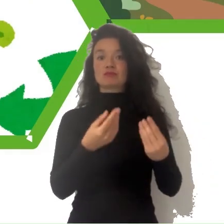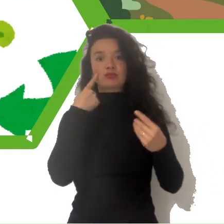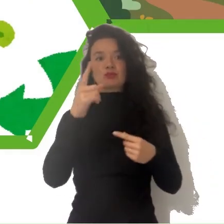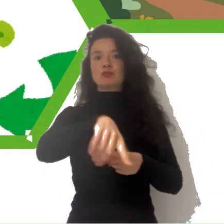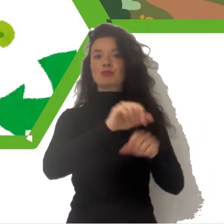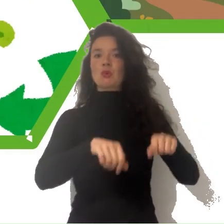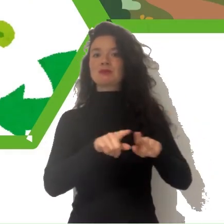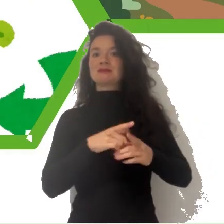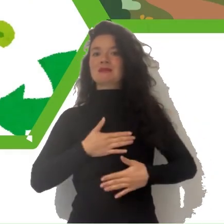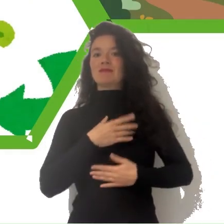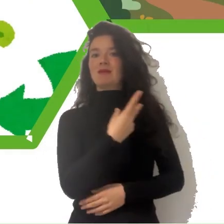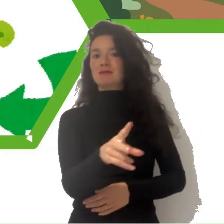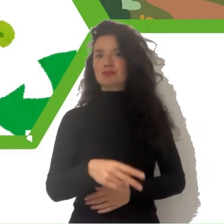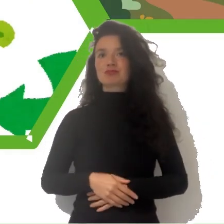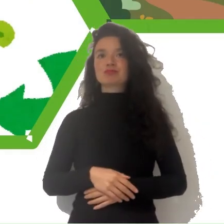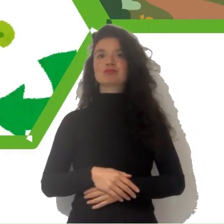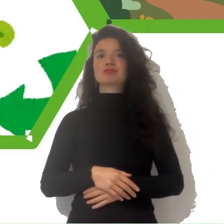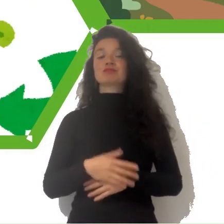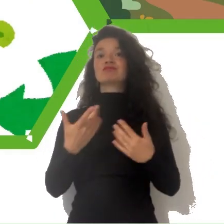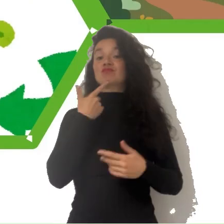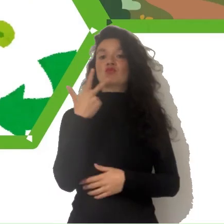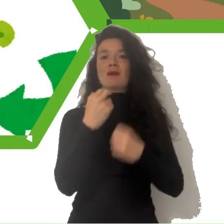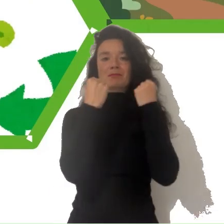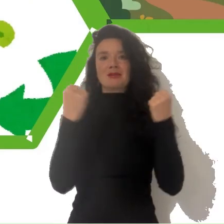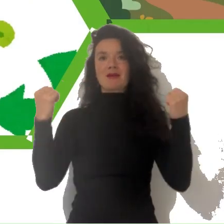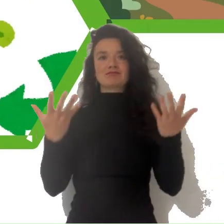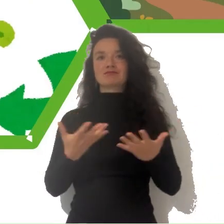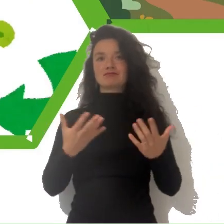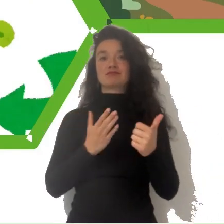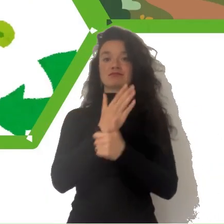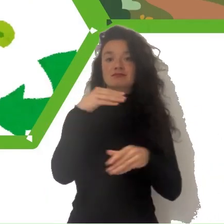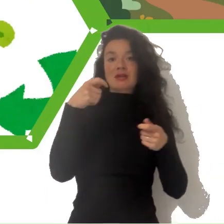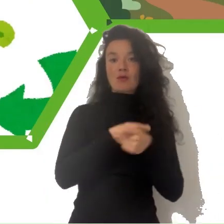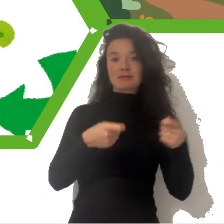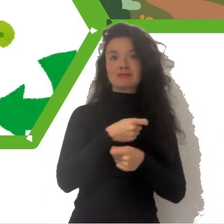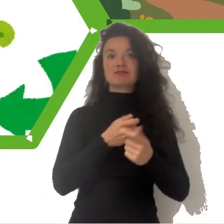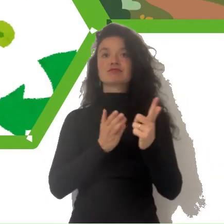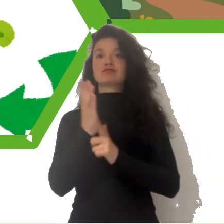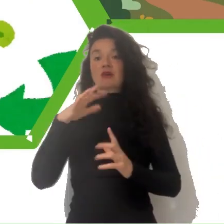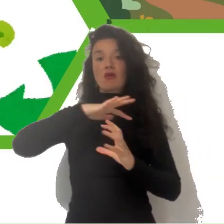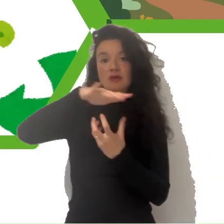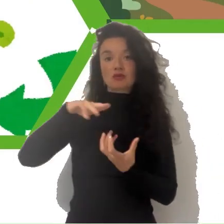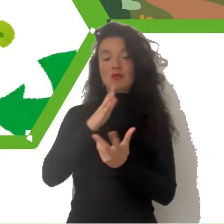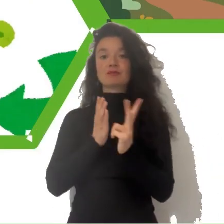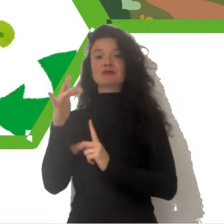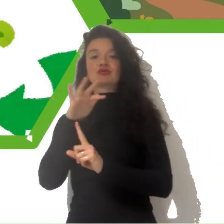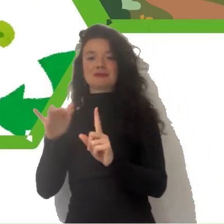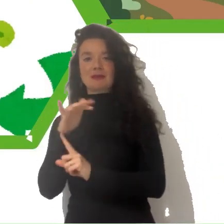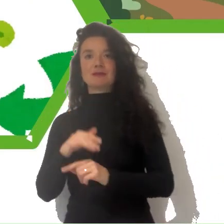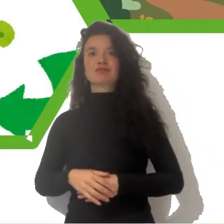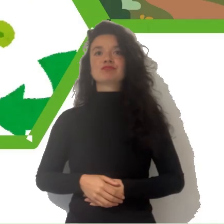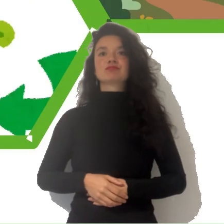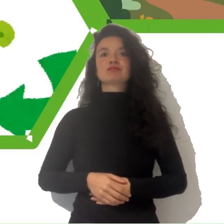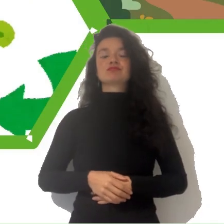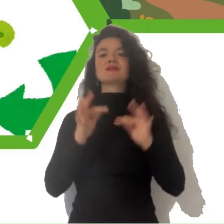three pillars: the economy, environment, and society. About the environment, the number one